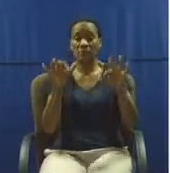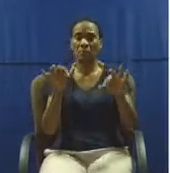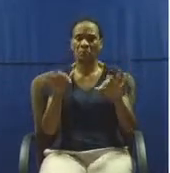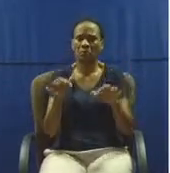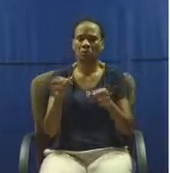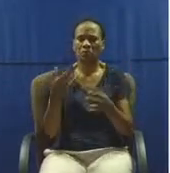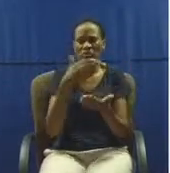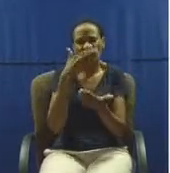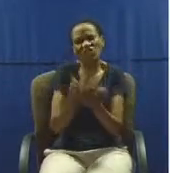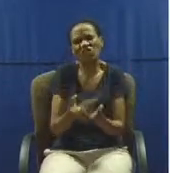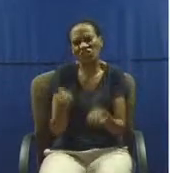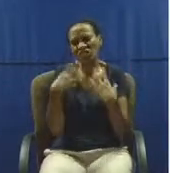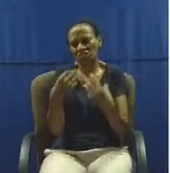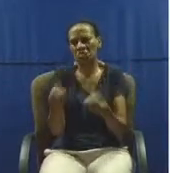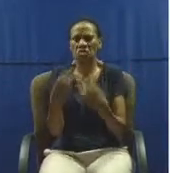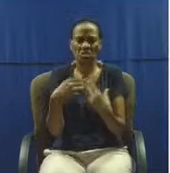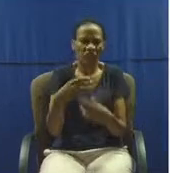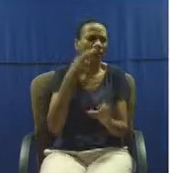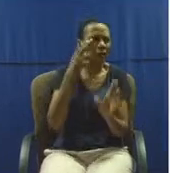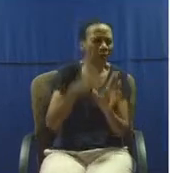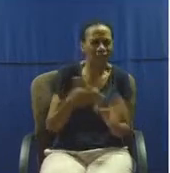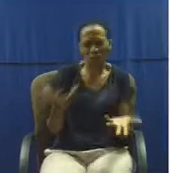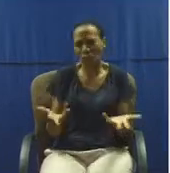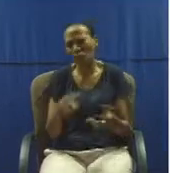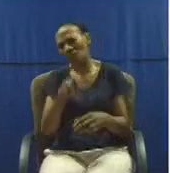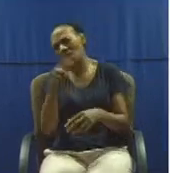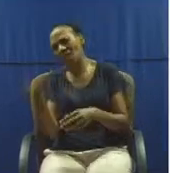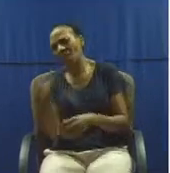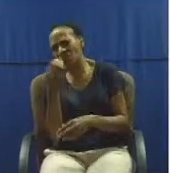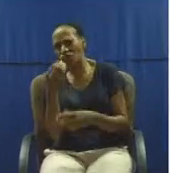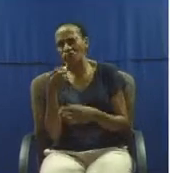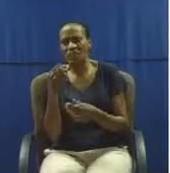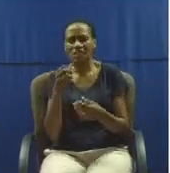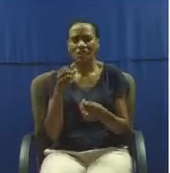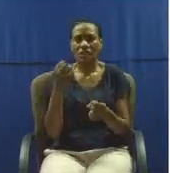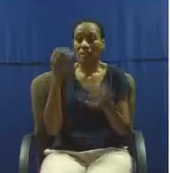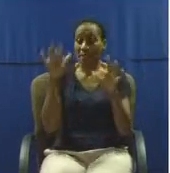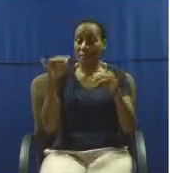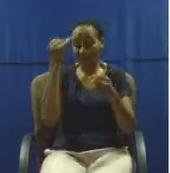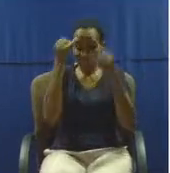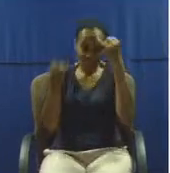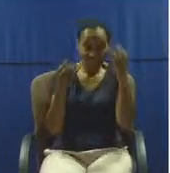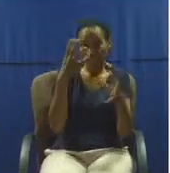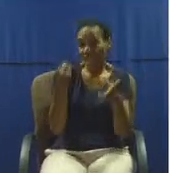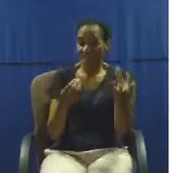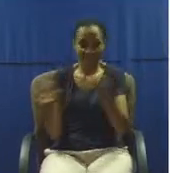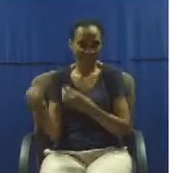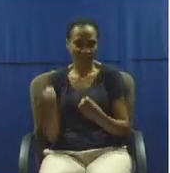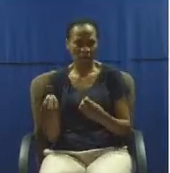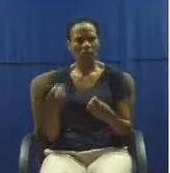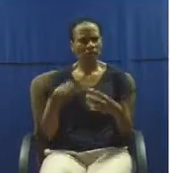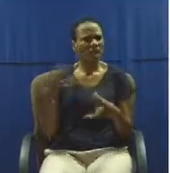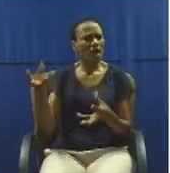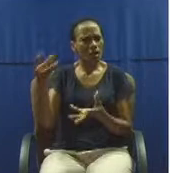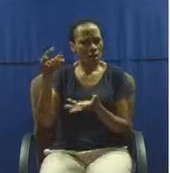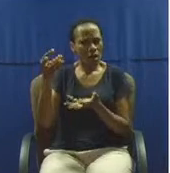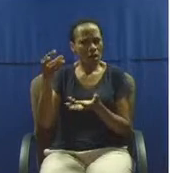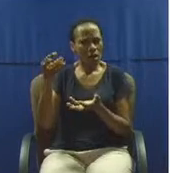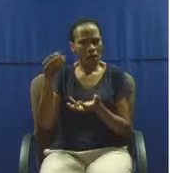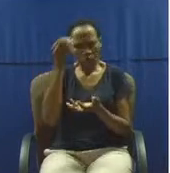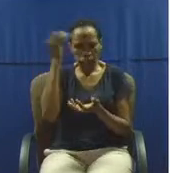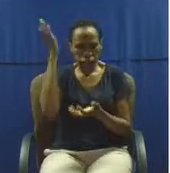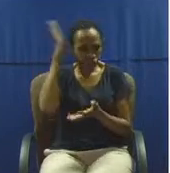fuel as well as on other food prices. So all these are being given consideration,